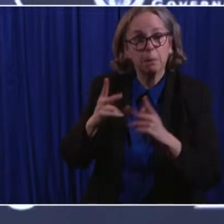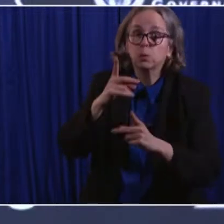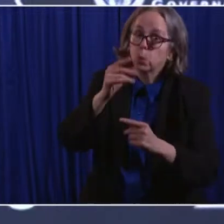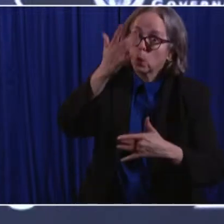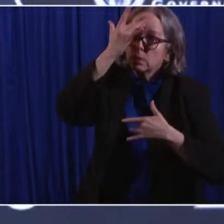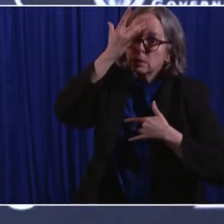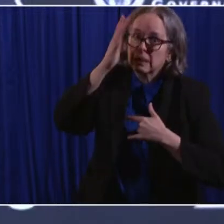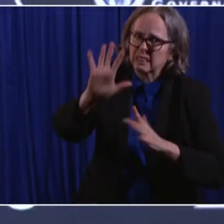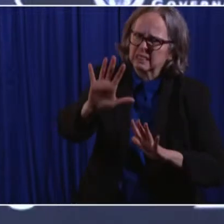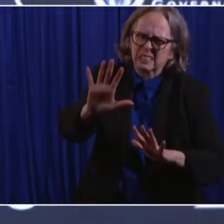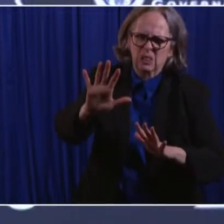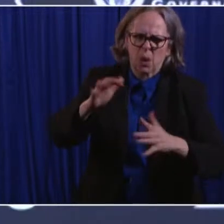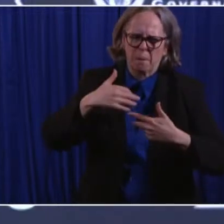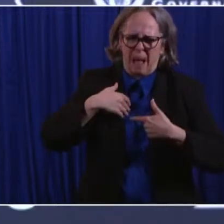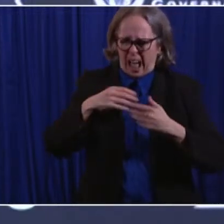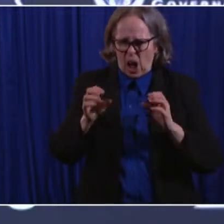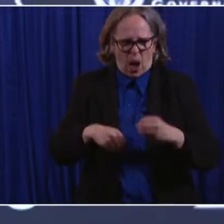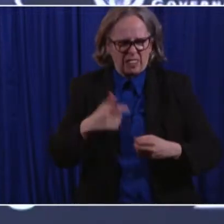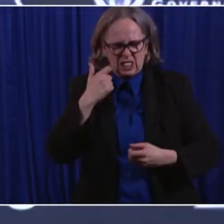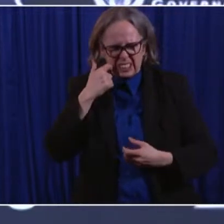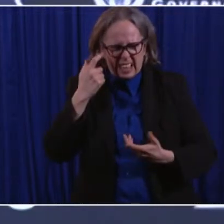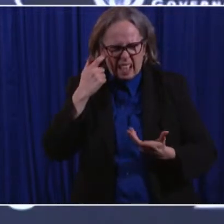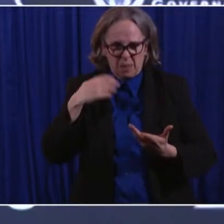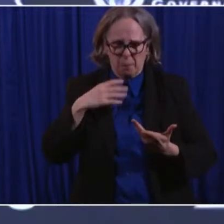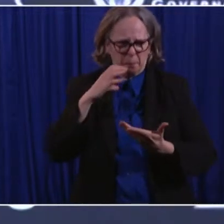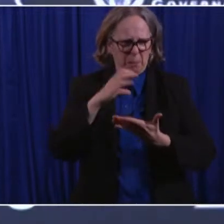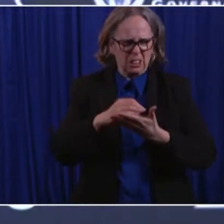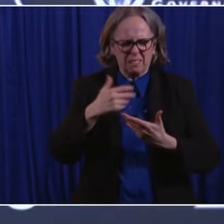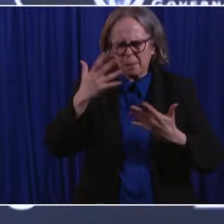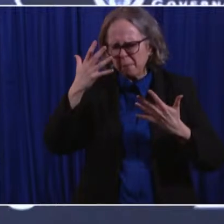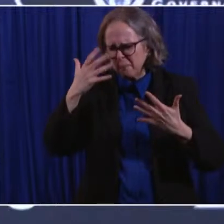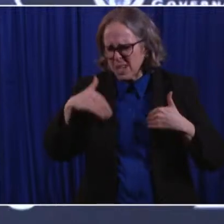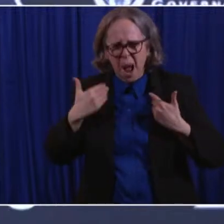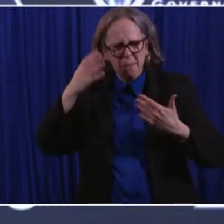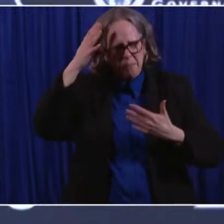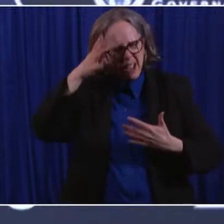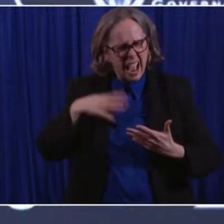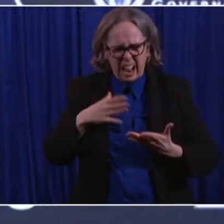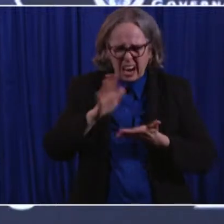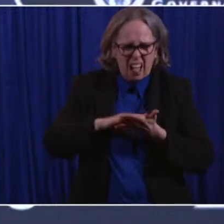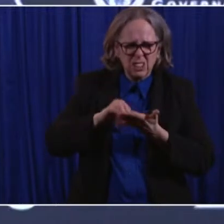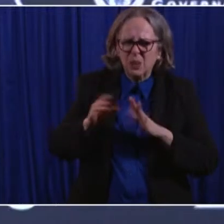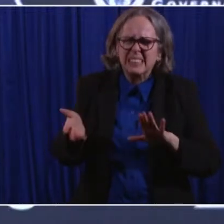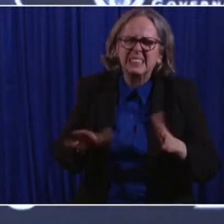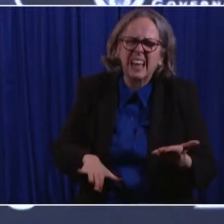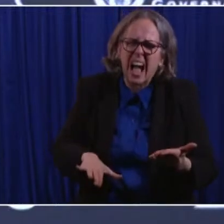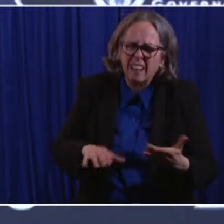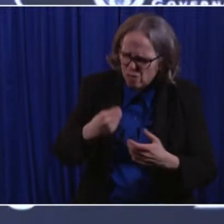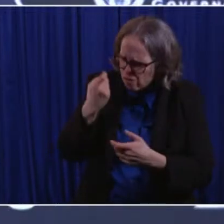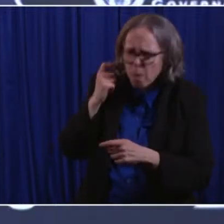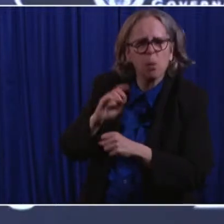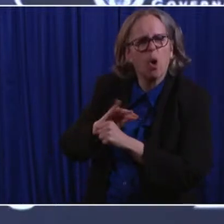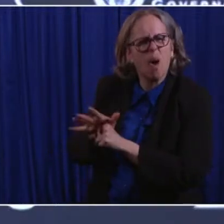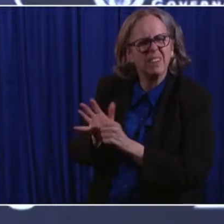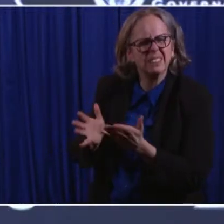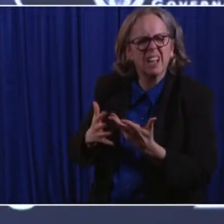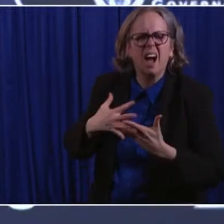went to the University of Dayton who died from COVID. Just horrible, horrible tragedy. But we also know that